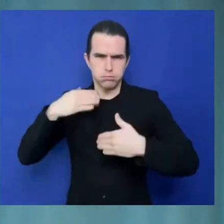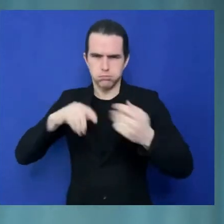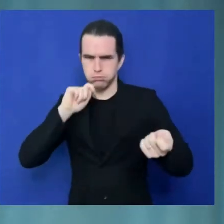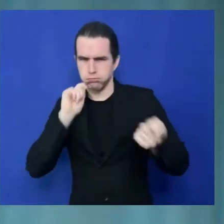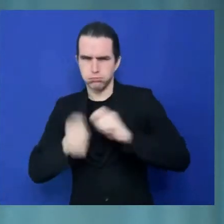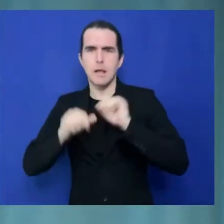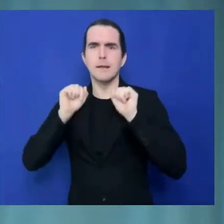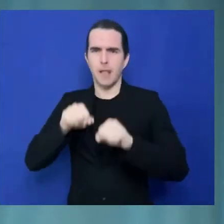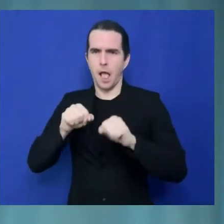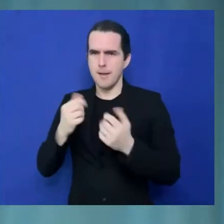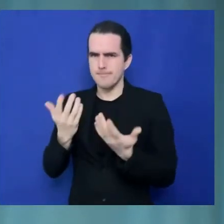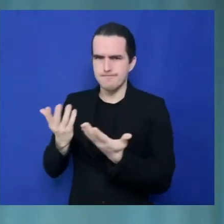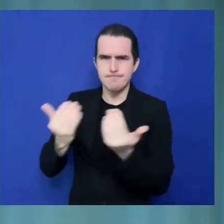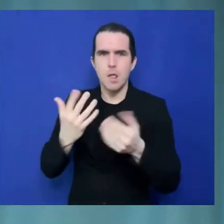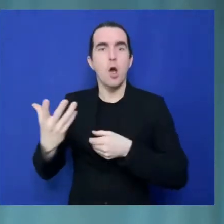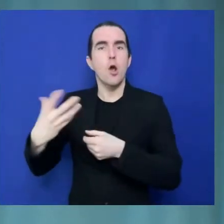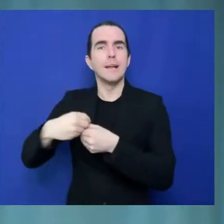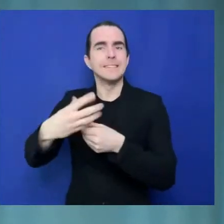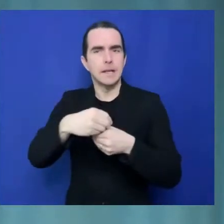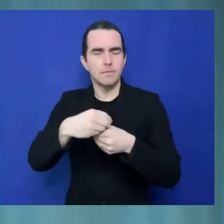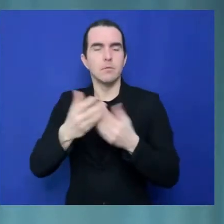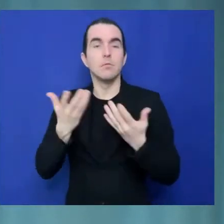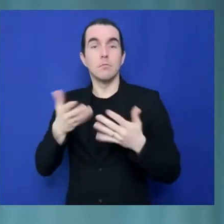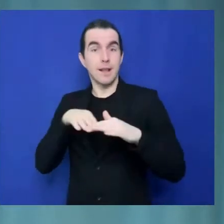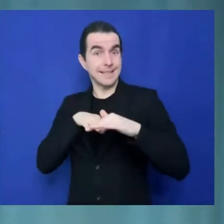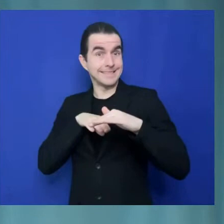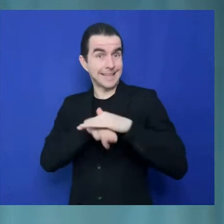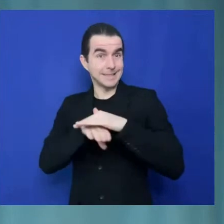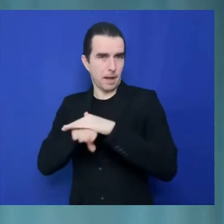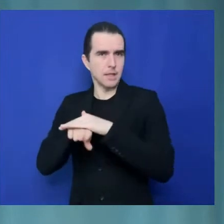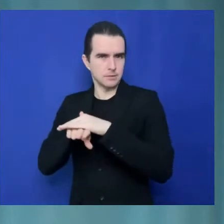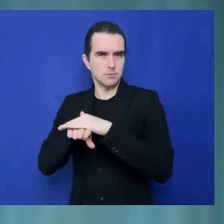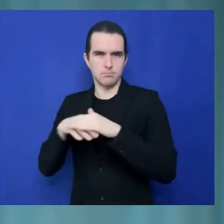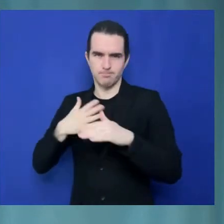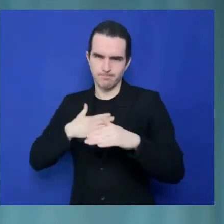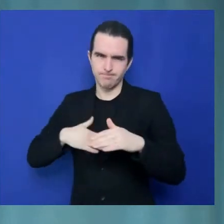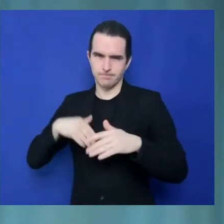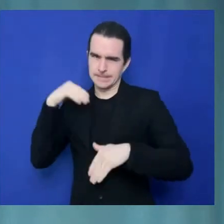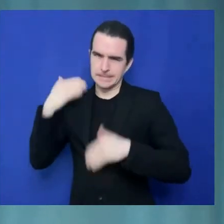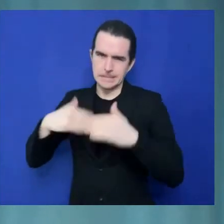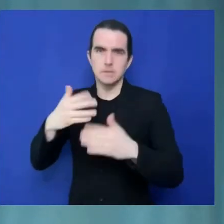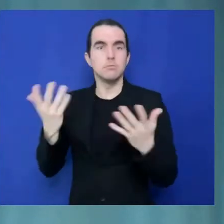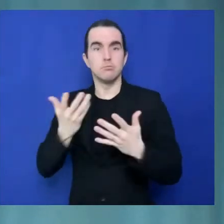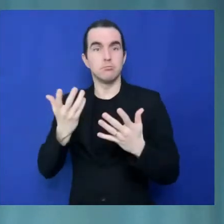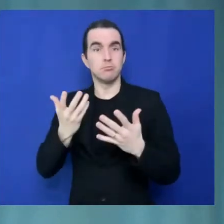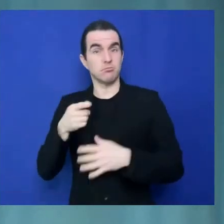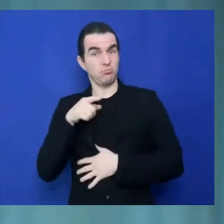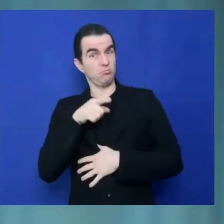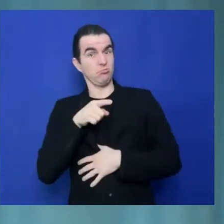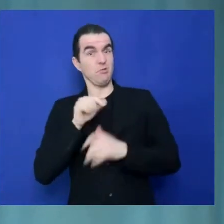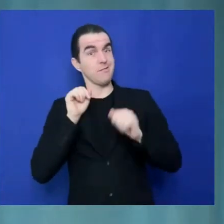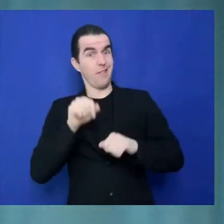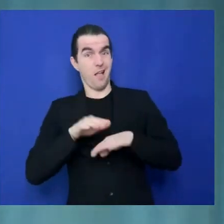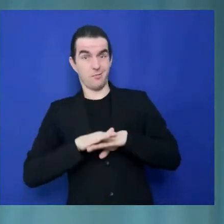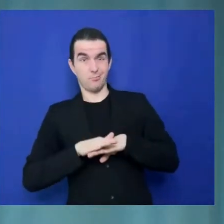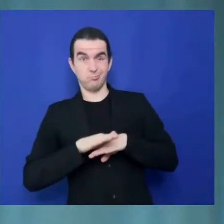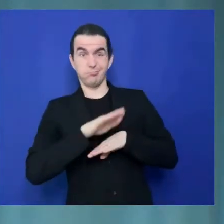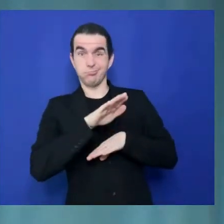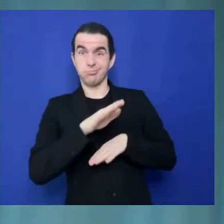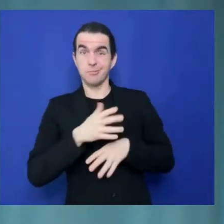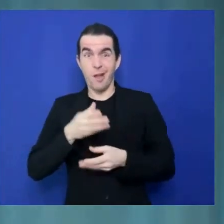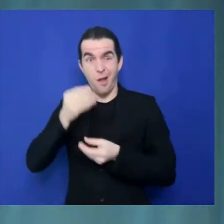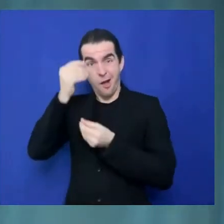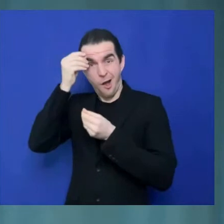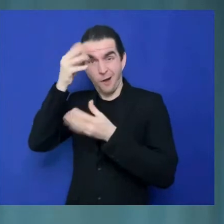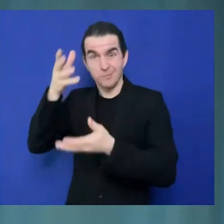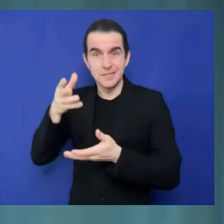also about access to justice and protection in the criminal justice system, an area integral to our mandate in the UN Office on Drugs and